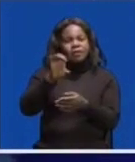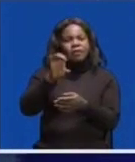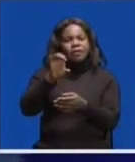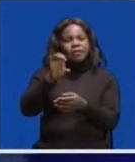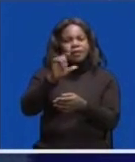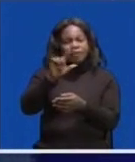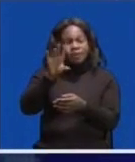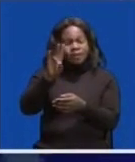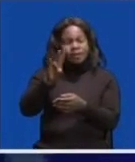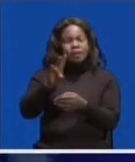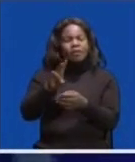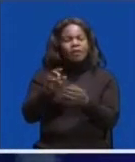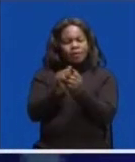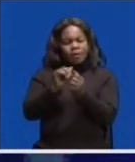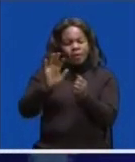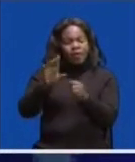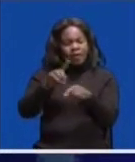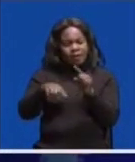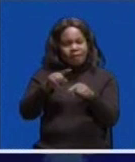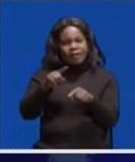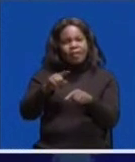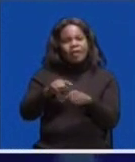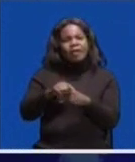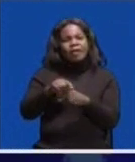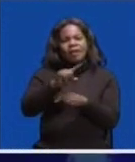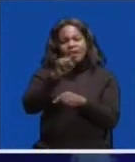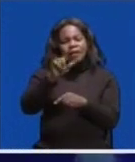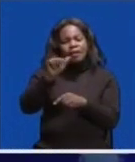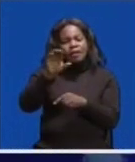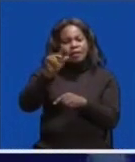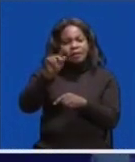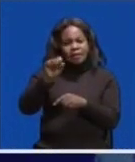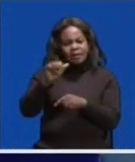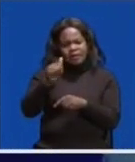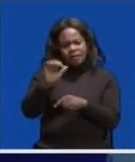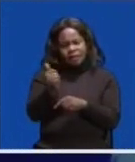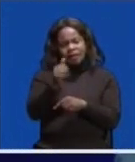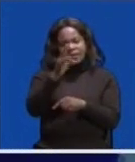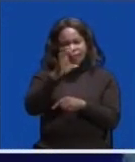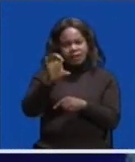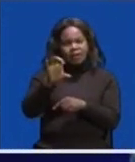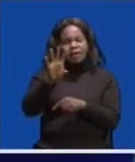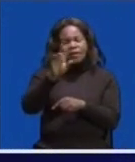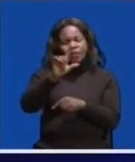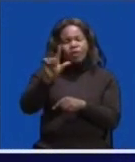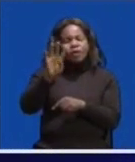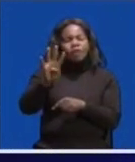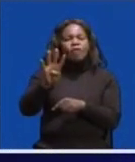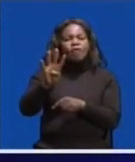8,727 votes against his closest rival, Zax Machilele of the PF, who got 7,024